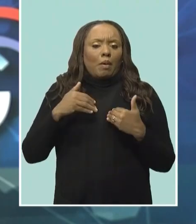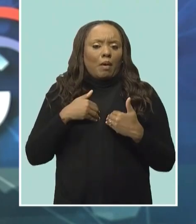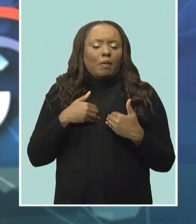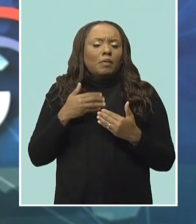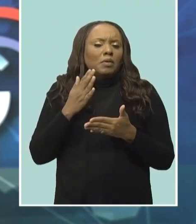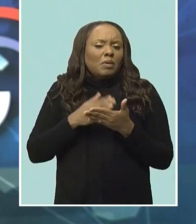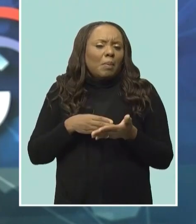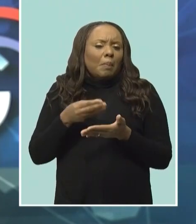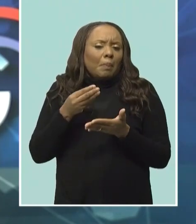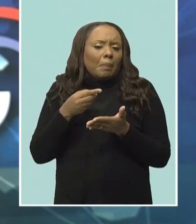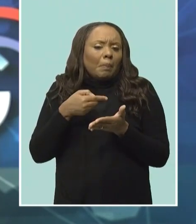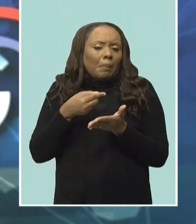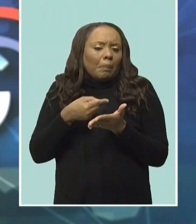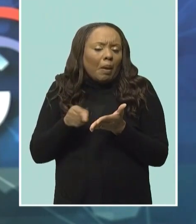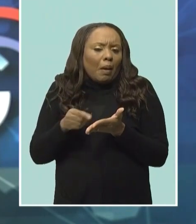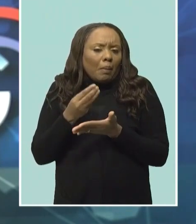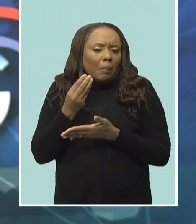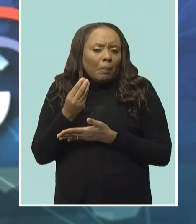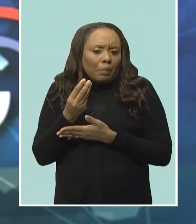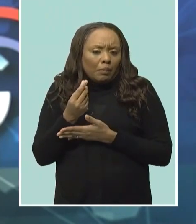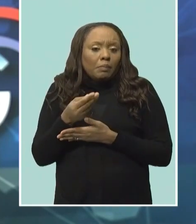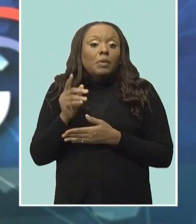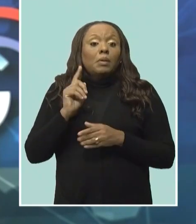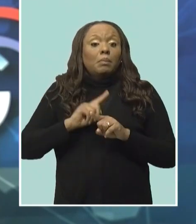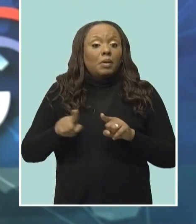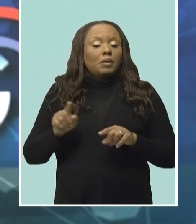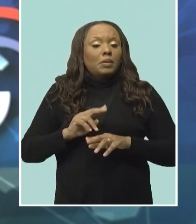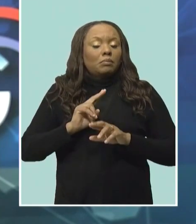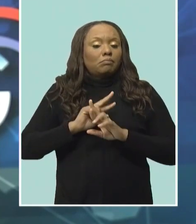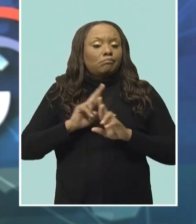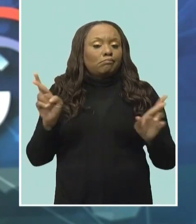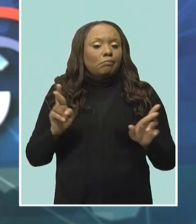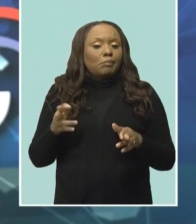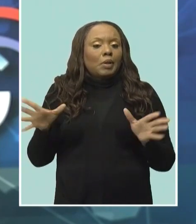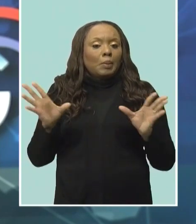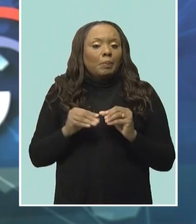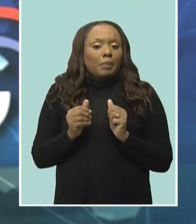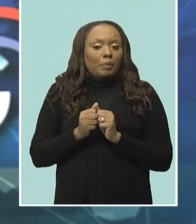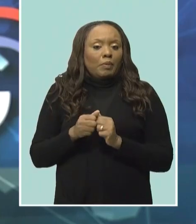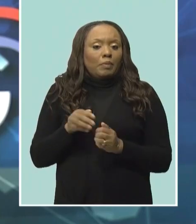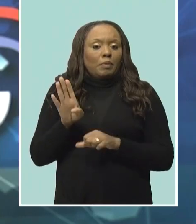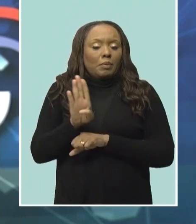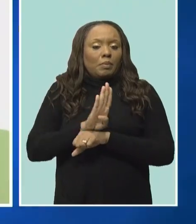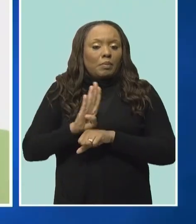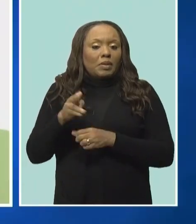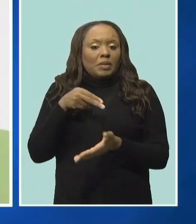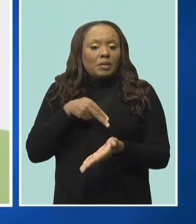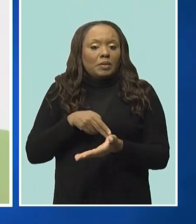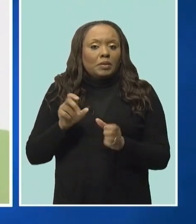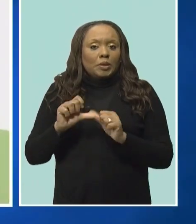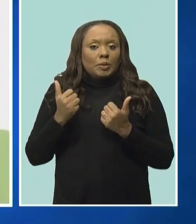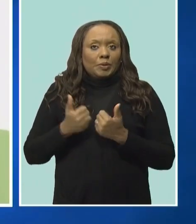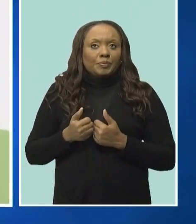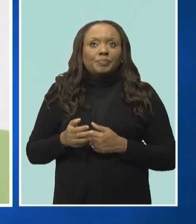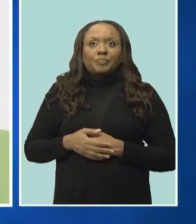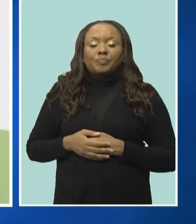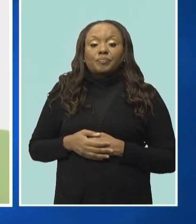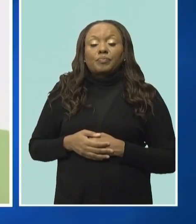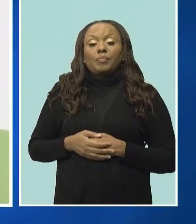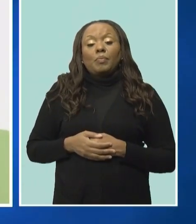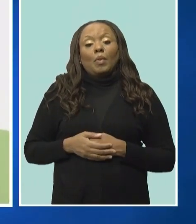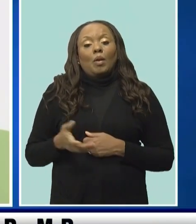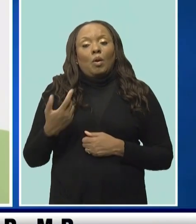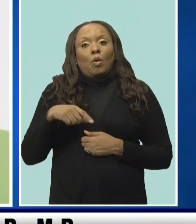address as he prepares to meet with the Barbados Nurses Association. The government is committed to